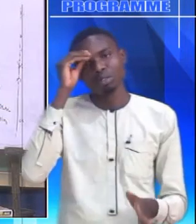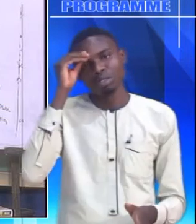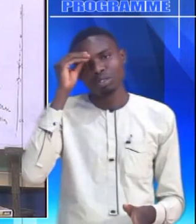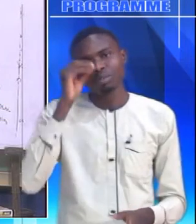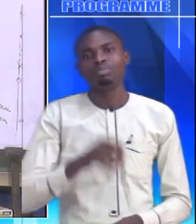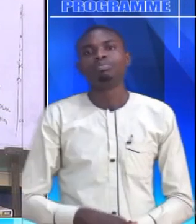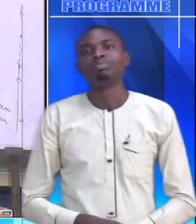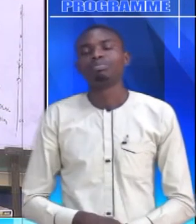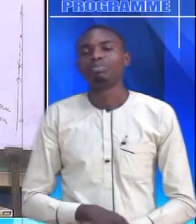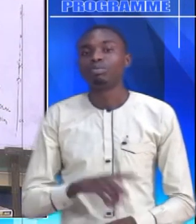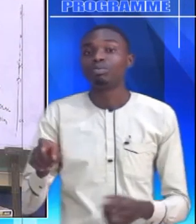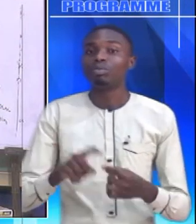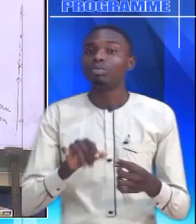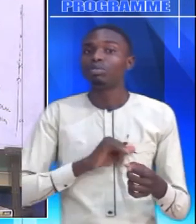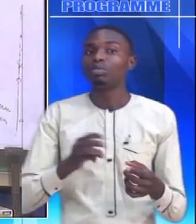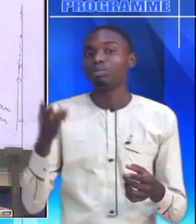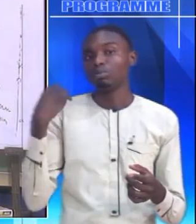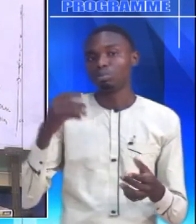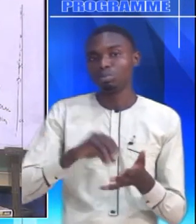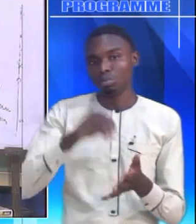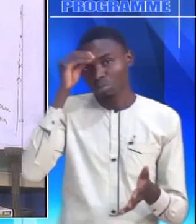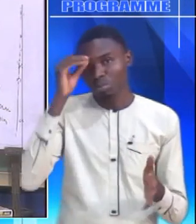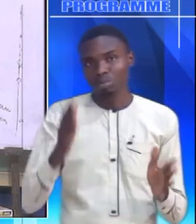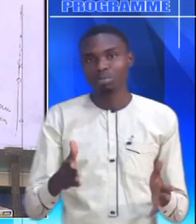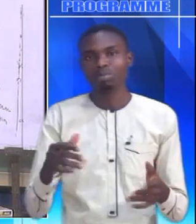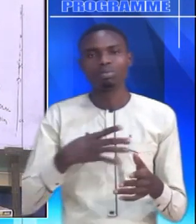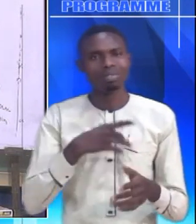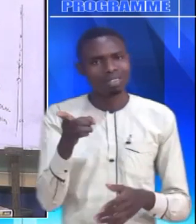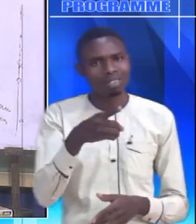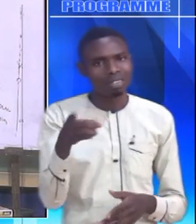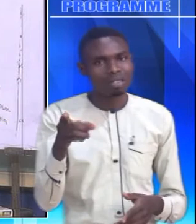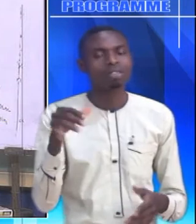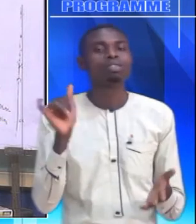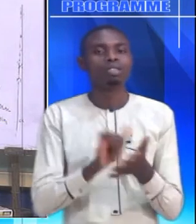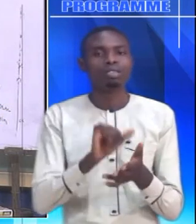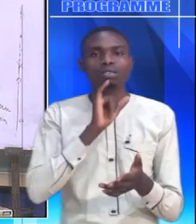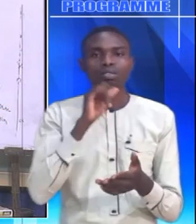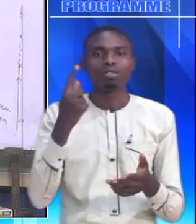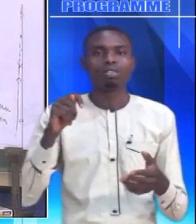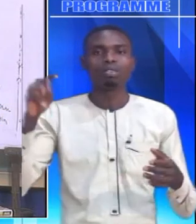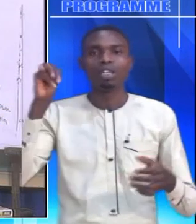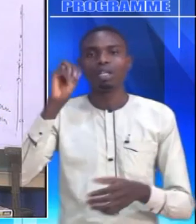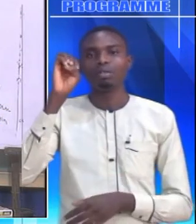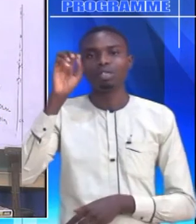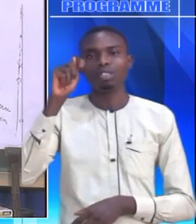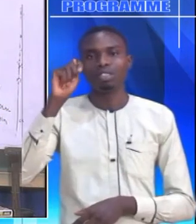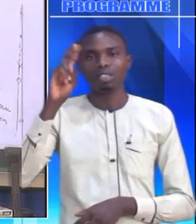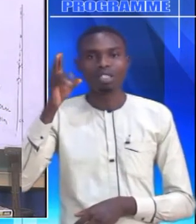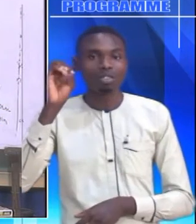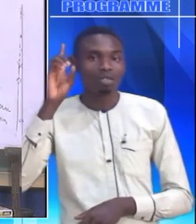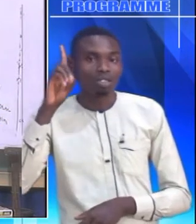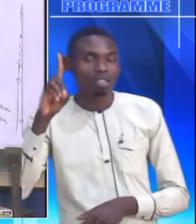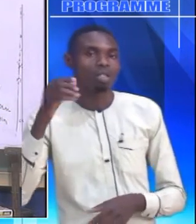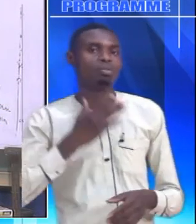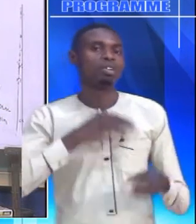When I was a student like you, this was the method my teacher told me to apply. You